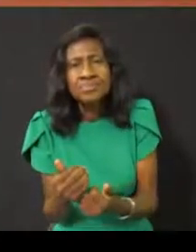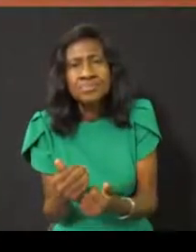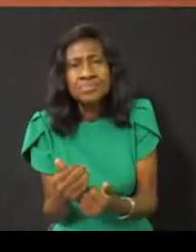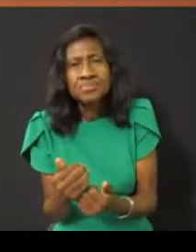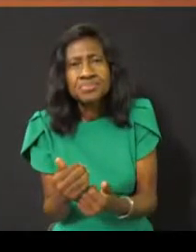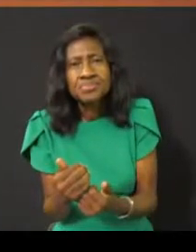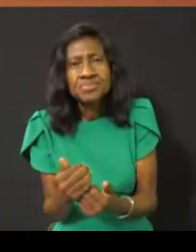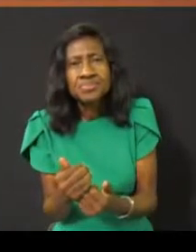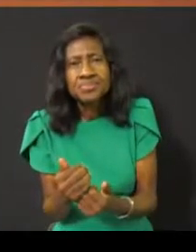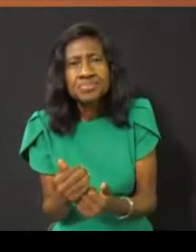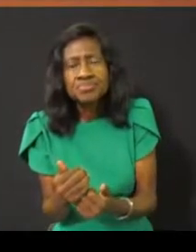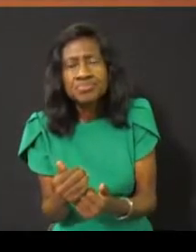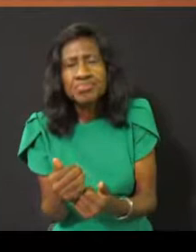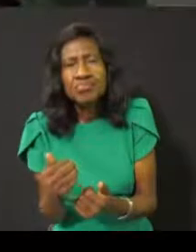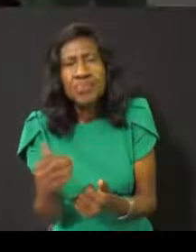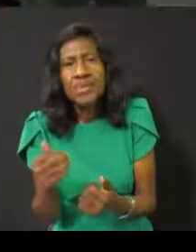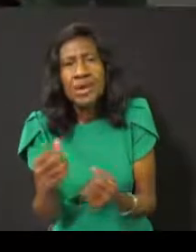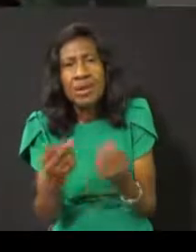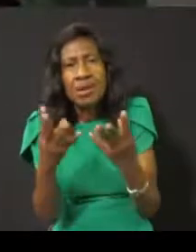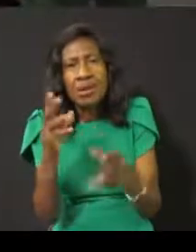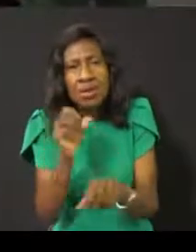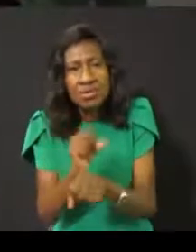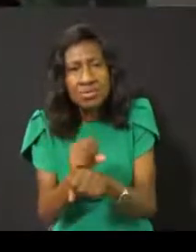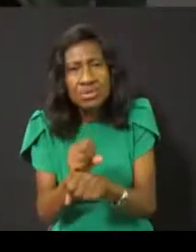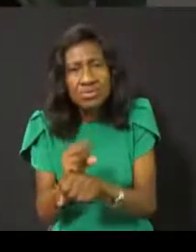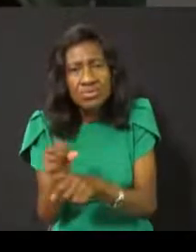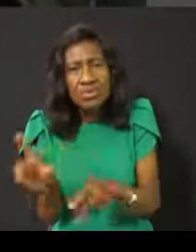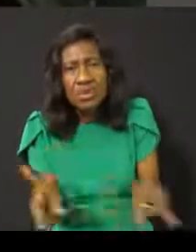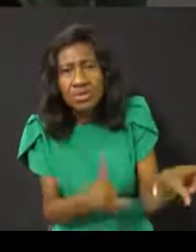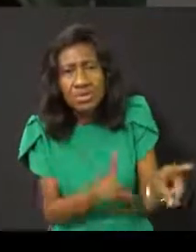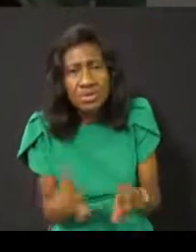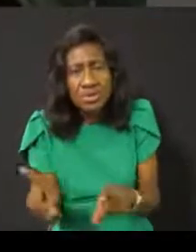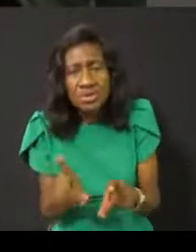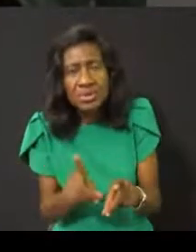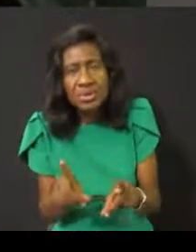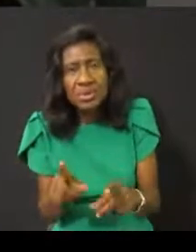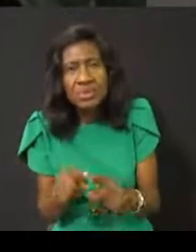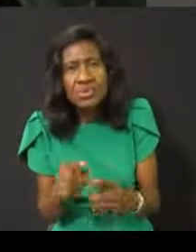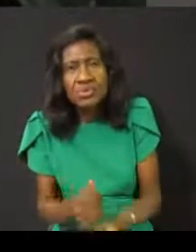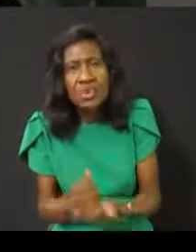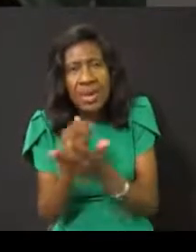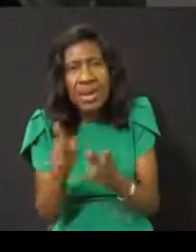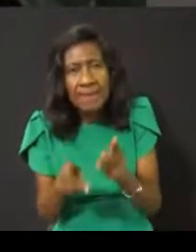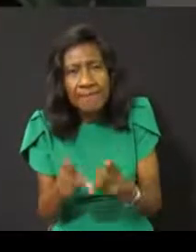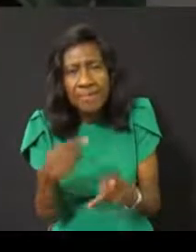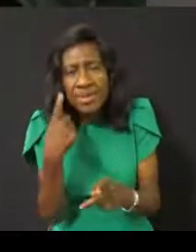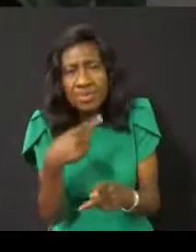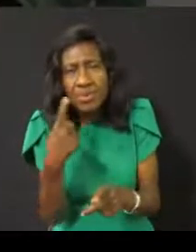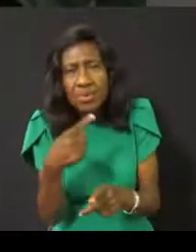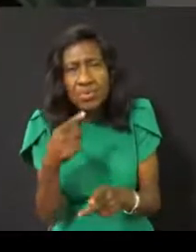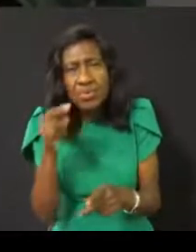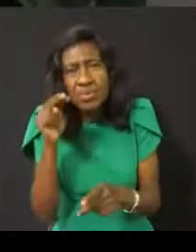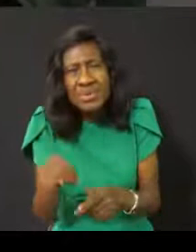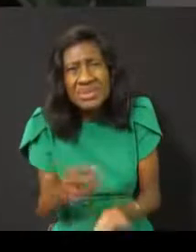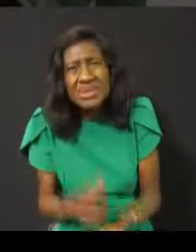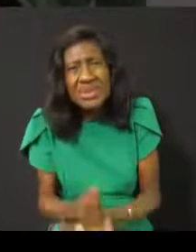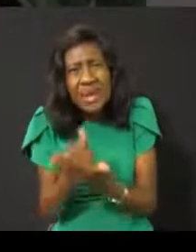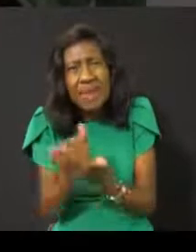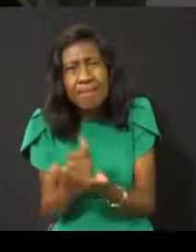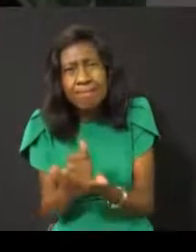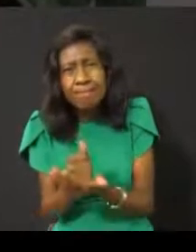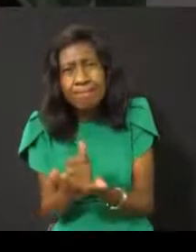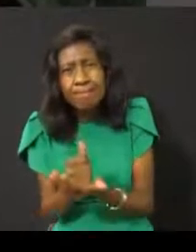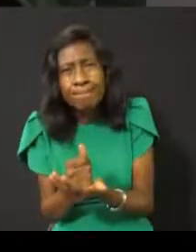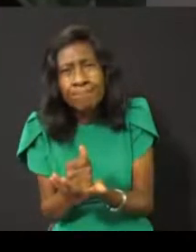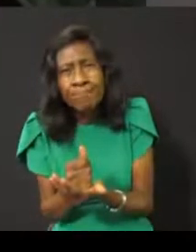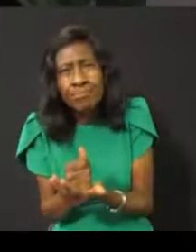DG. Yes, there has been a lot of work done, obviously, behind the scenes in regards to assisting people who need it. The humanitarian needs are obviously very critical at this